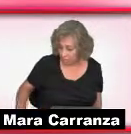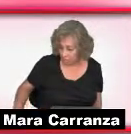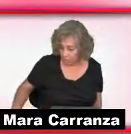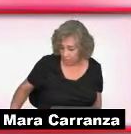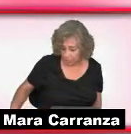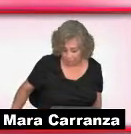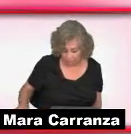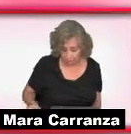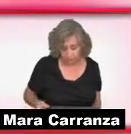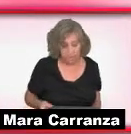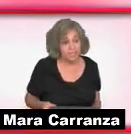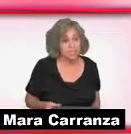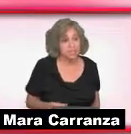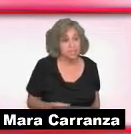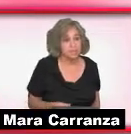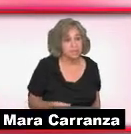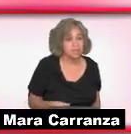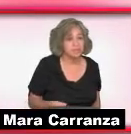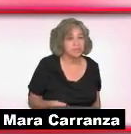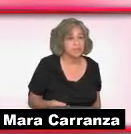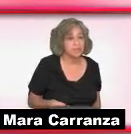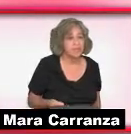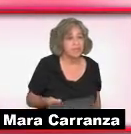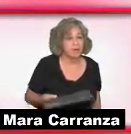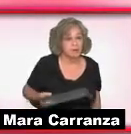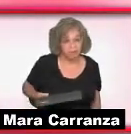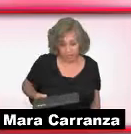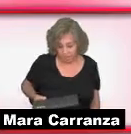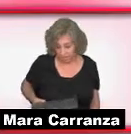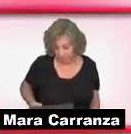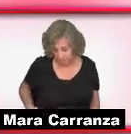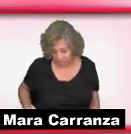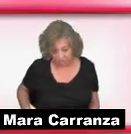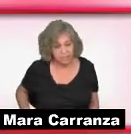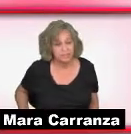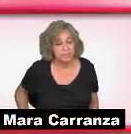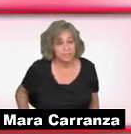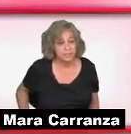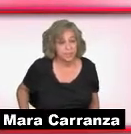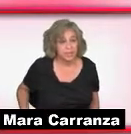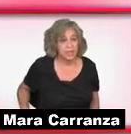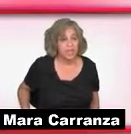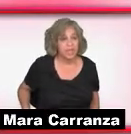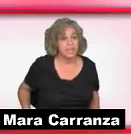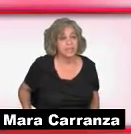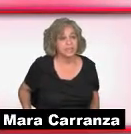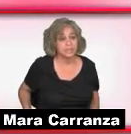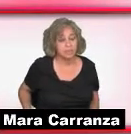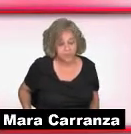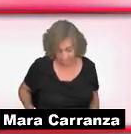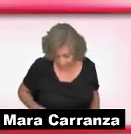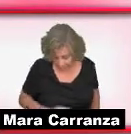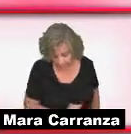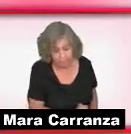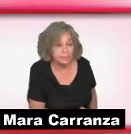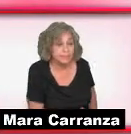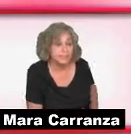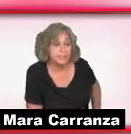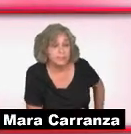So also I want to make this comment for the honorable officials, the agents of the